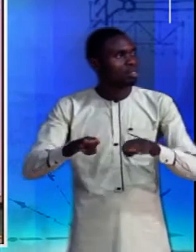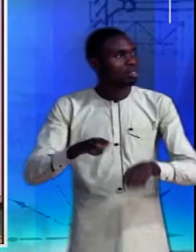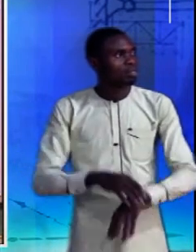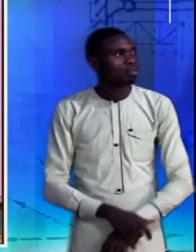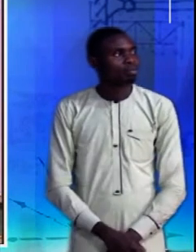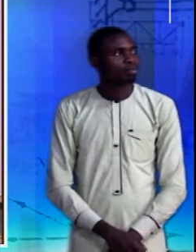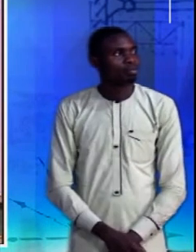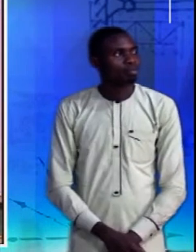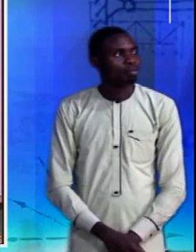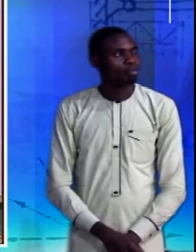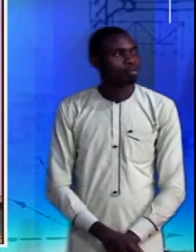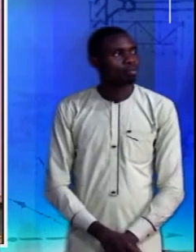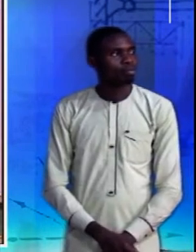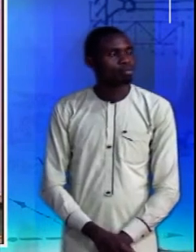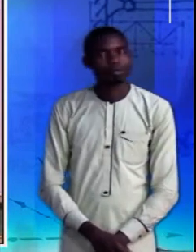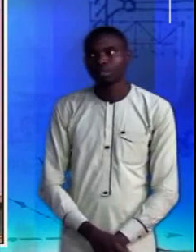Decade, we have